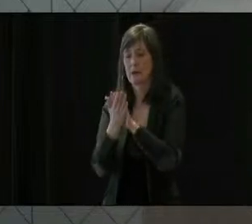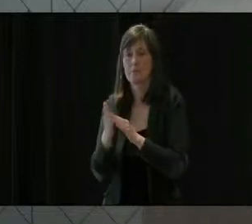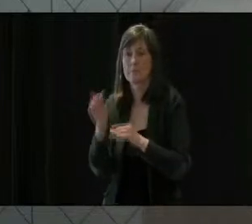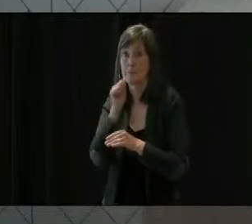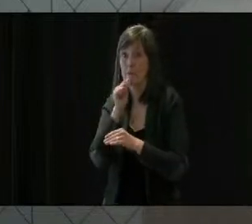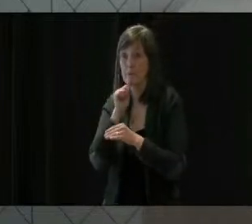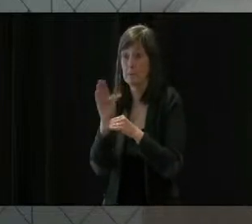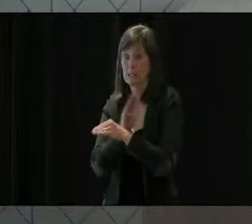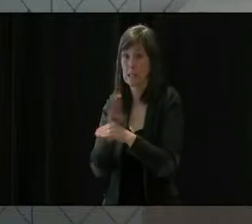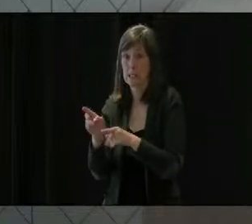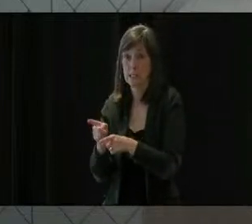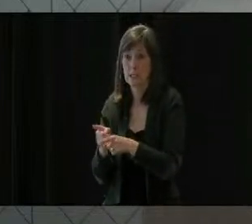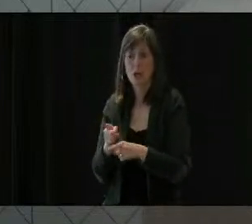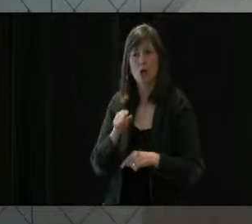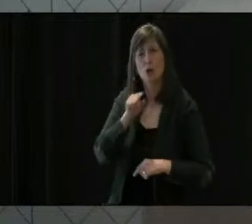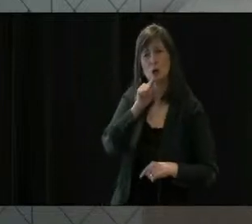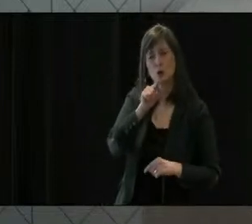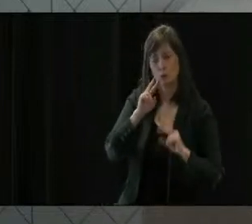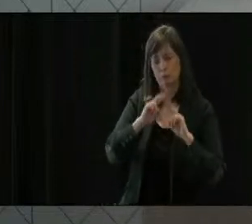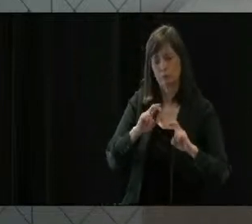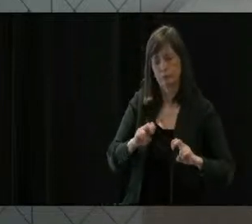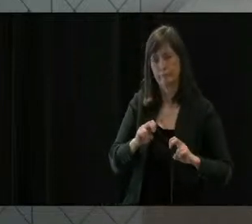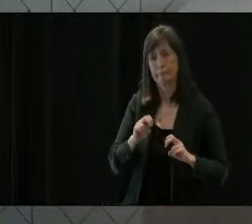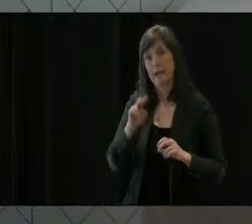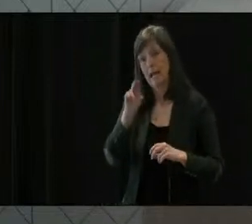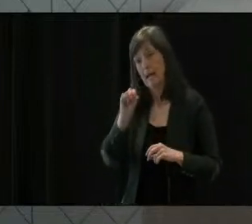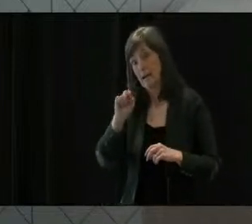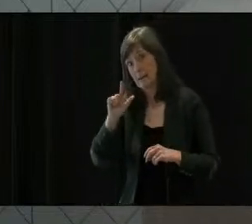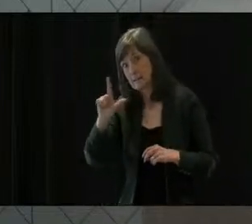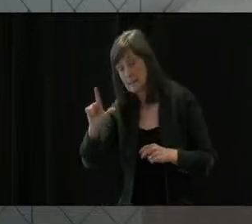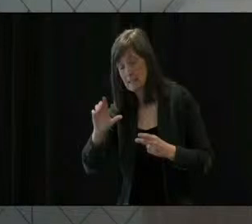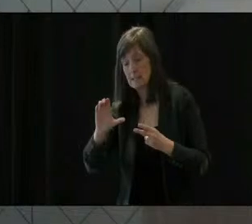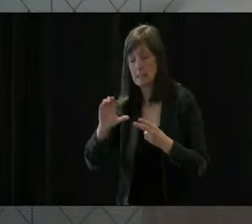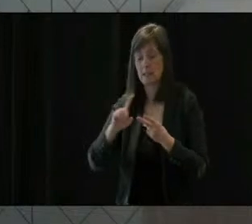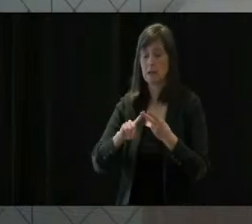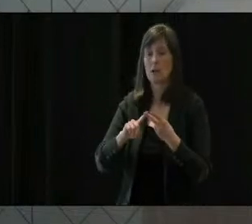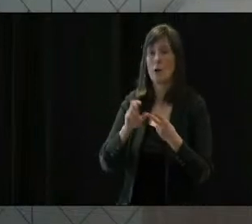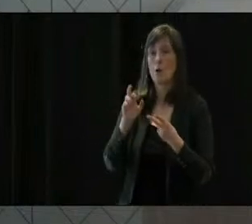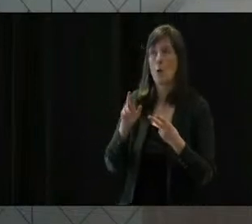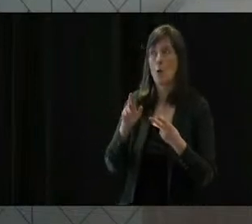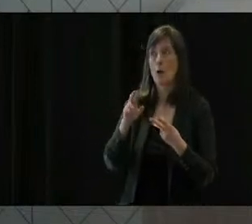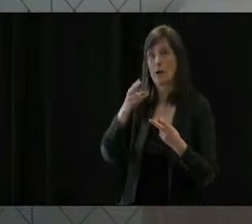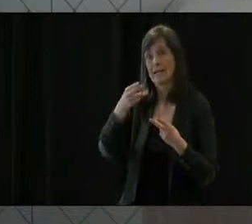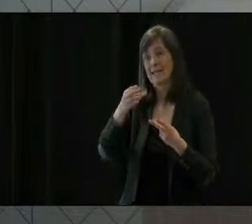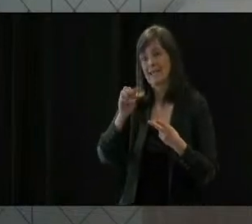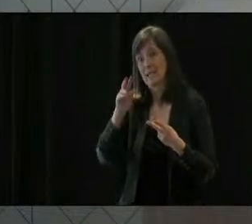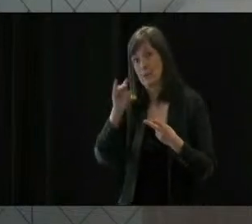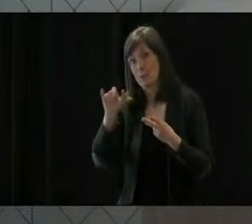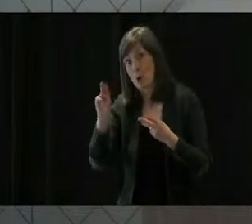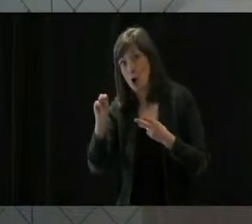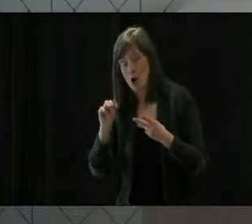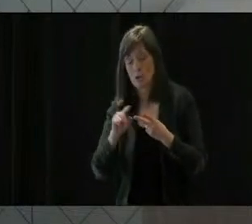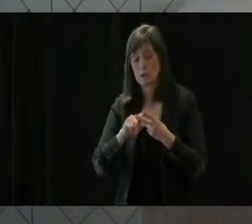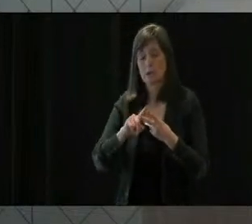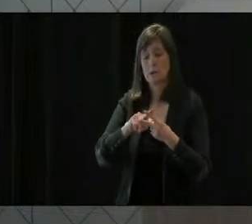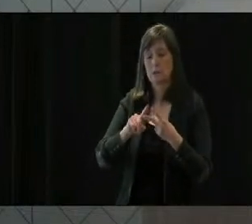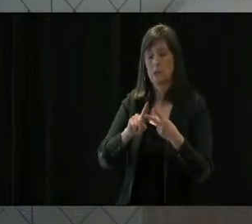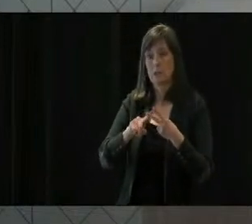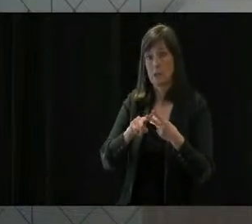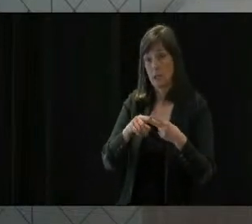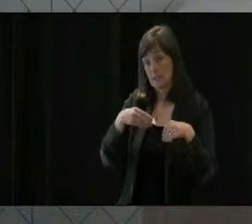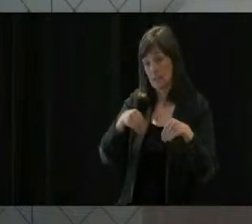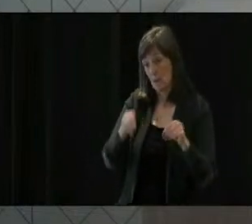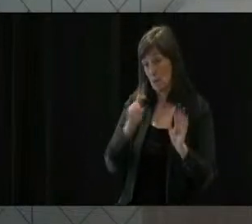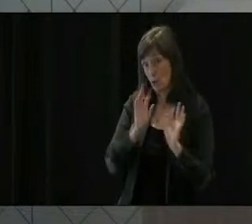cash generators like Hebron or the NLC to see what kind of price we might get for them and how that compares to the revenues we'd be giving up?